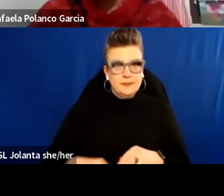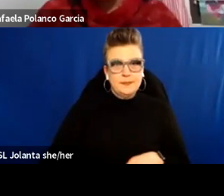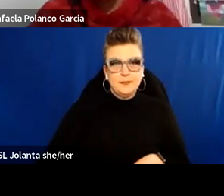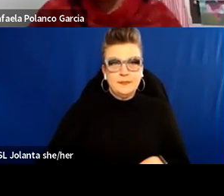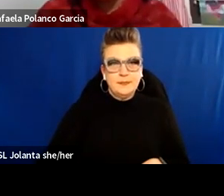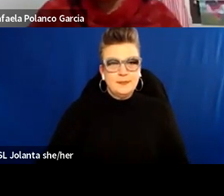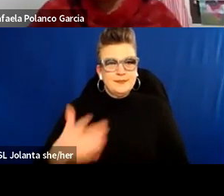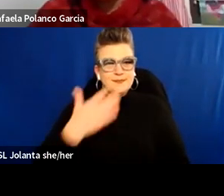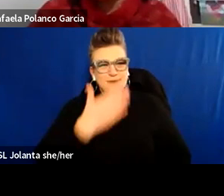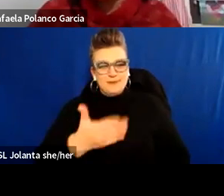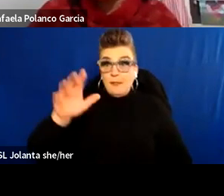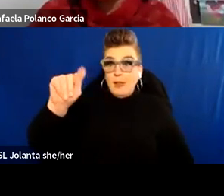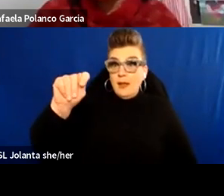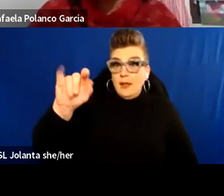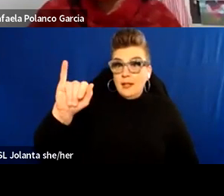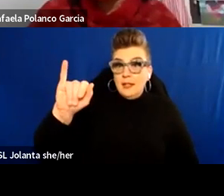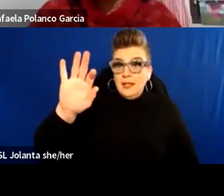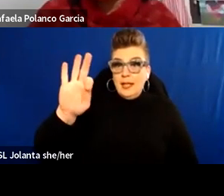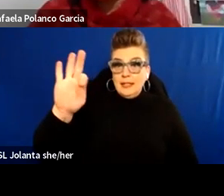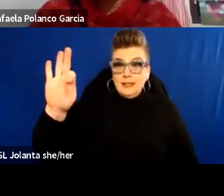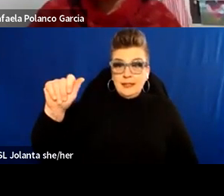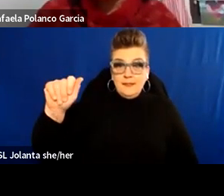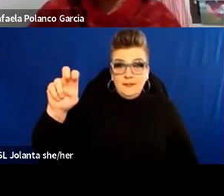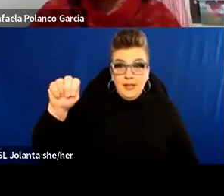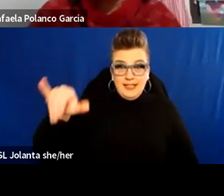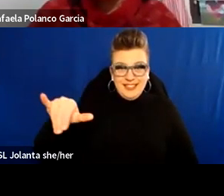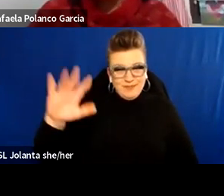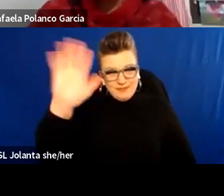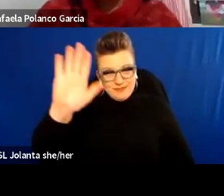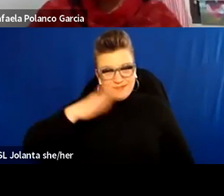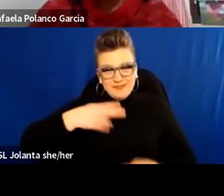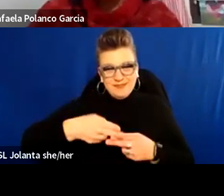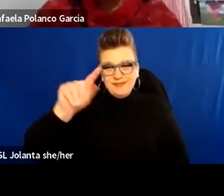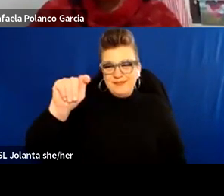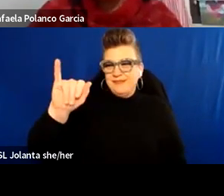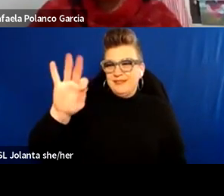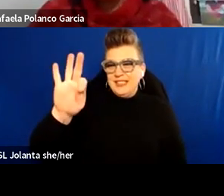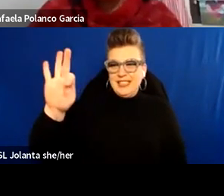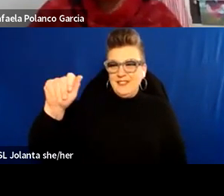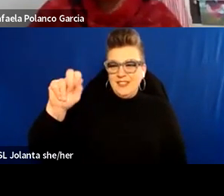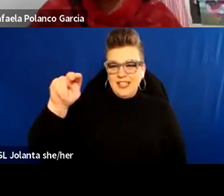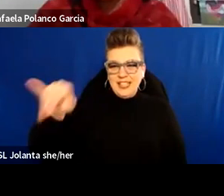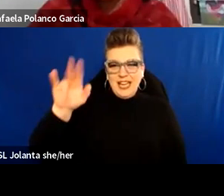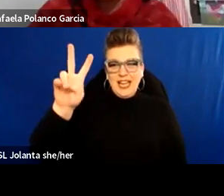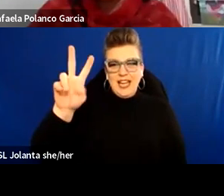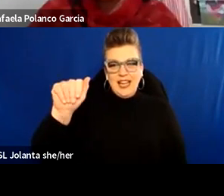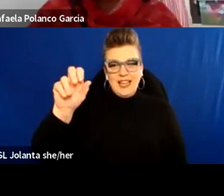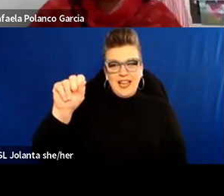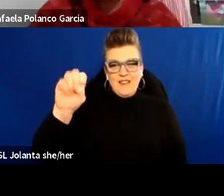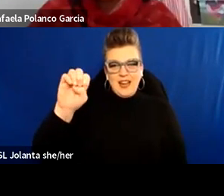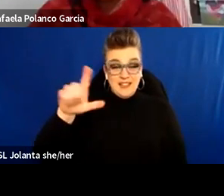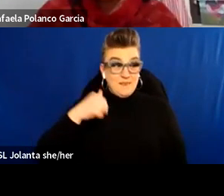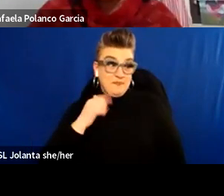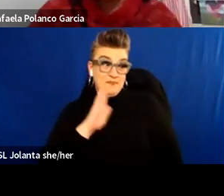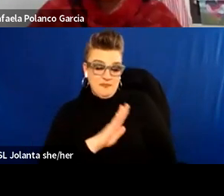thank you tiffany hi everyone my name is tiffany vassell i'm the mother of amelia edmund the shaw has